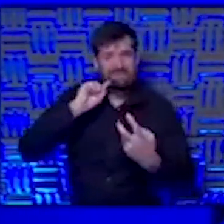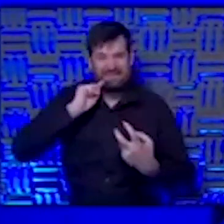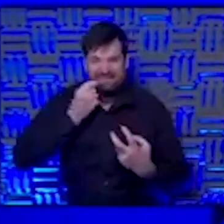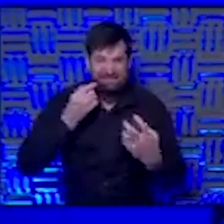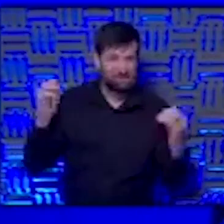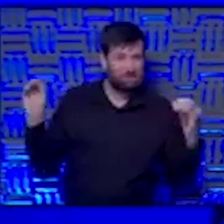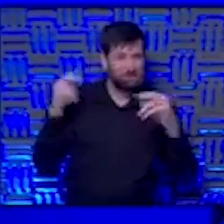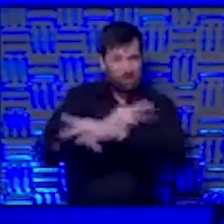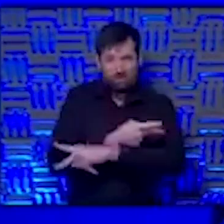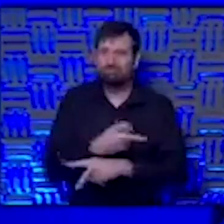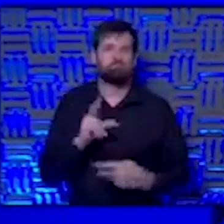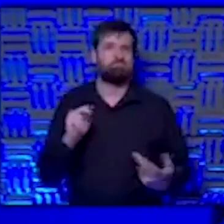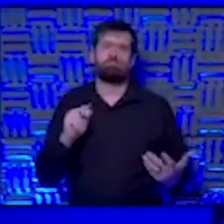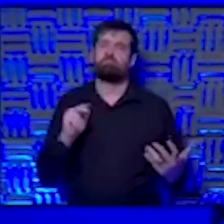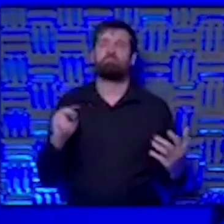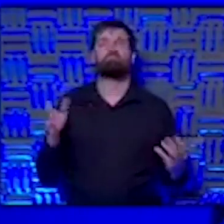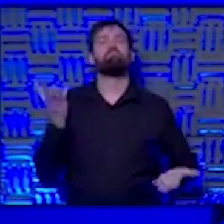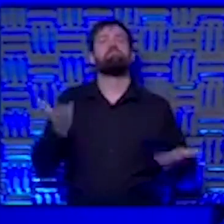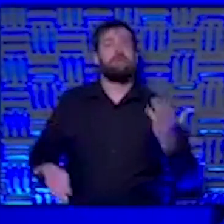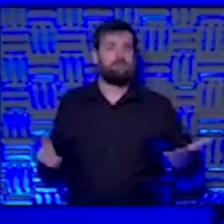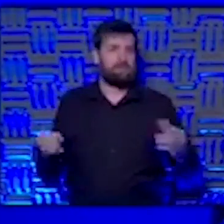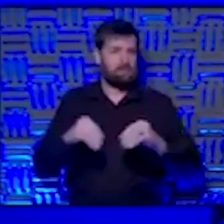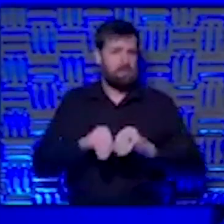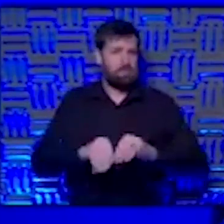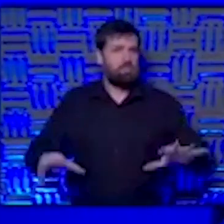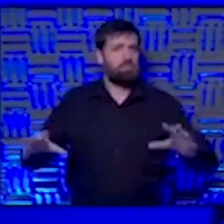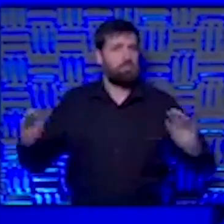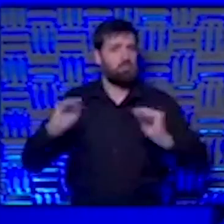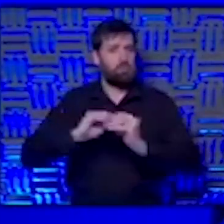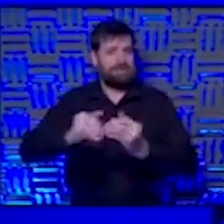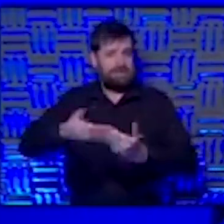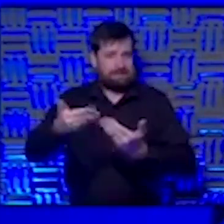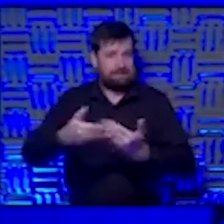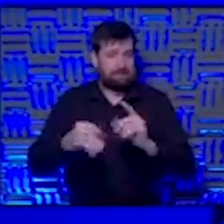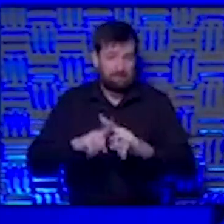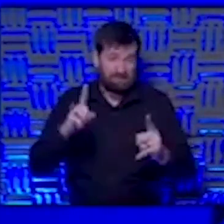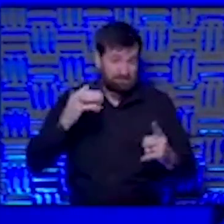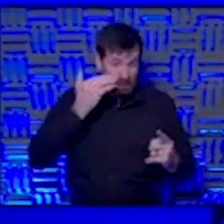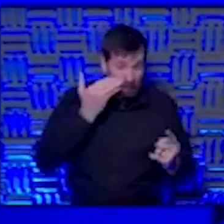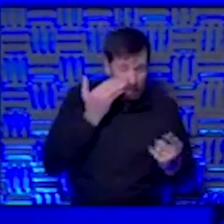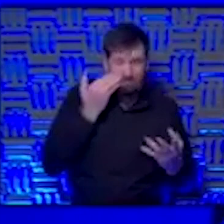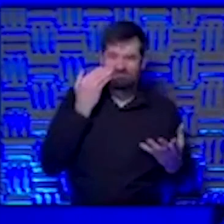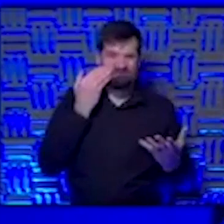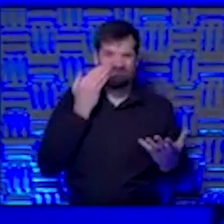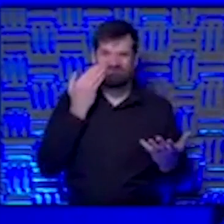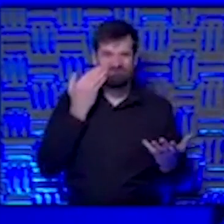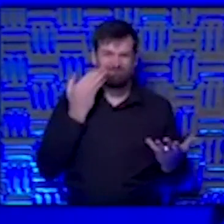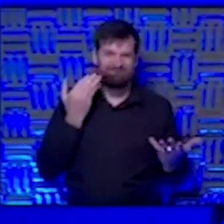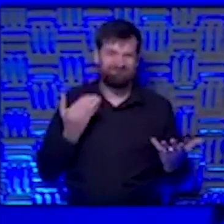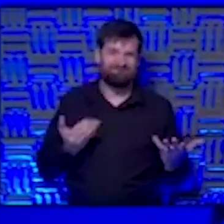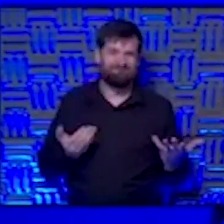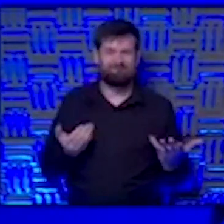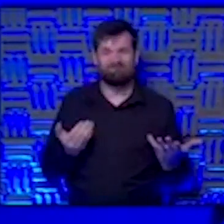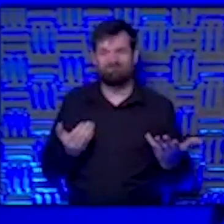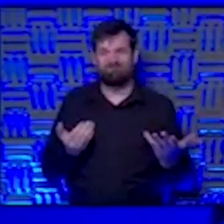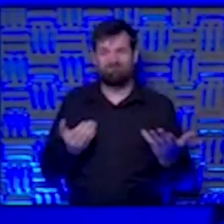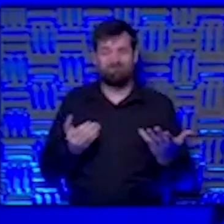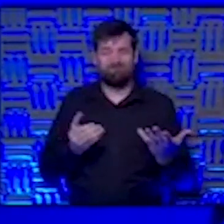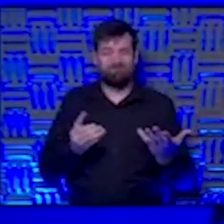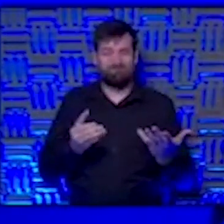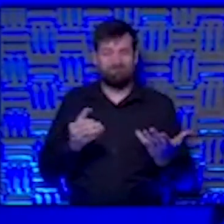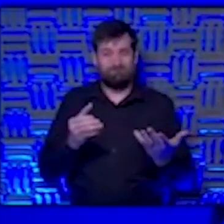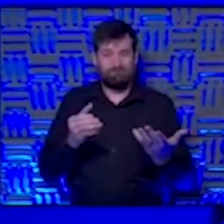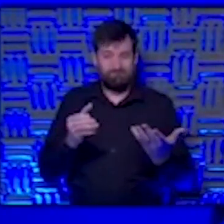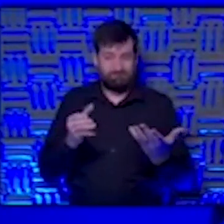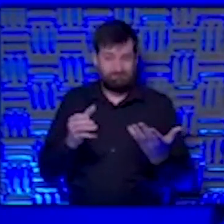disease. May just be more easily transmissible. We don't really yet know if it will escape